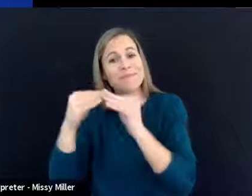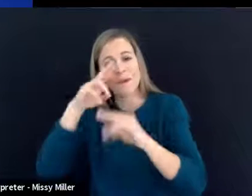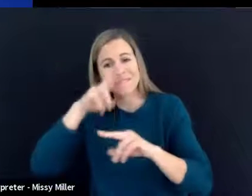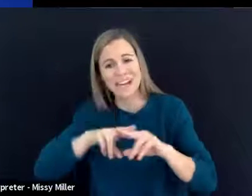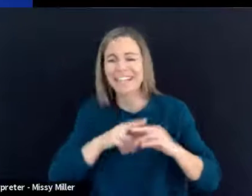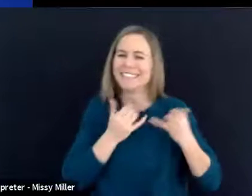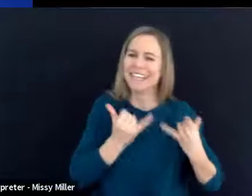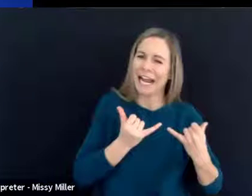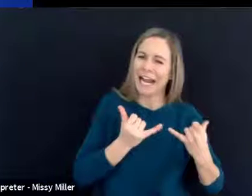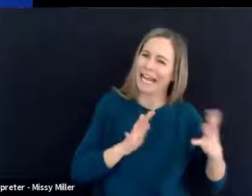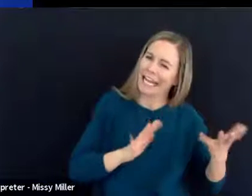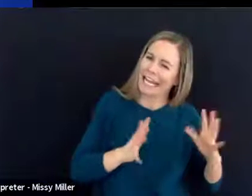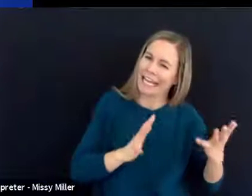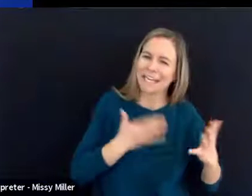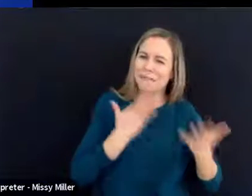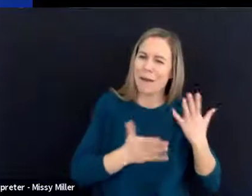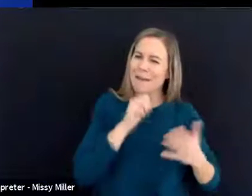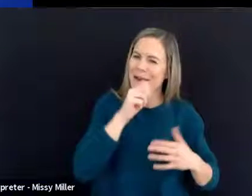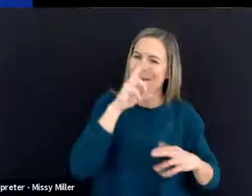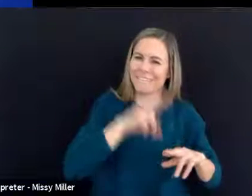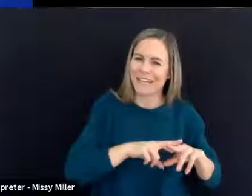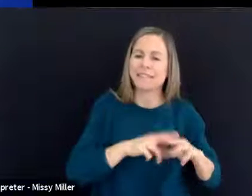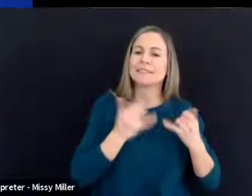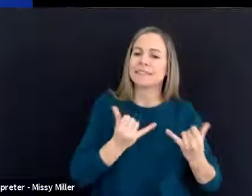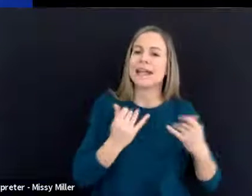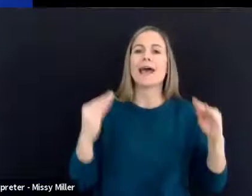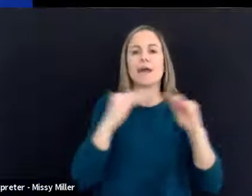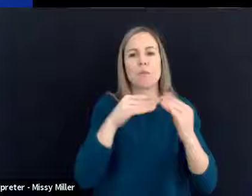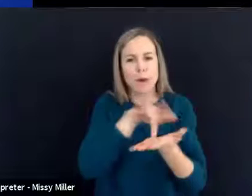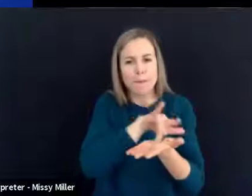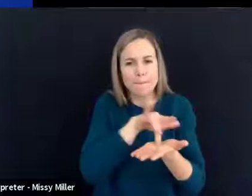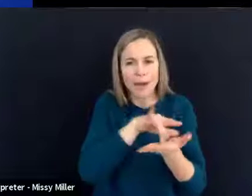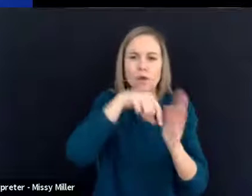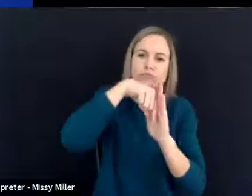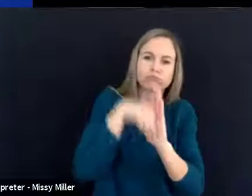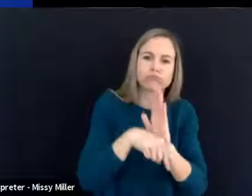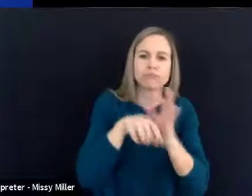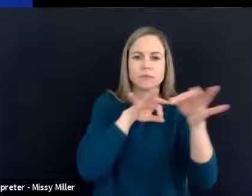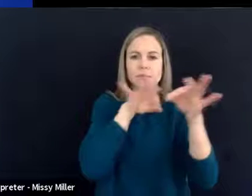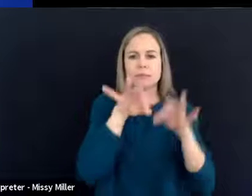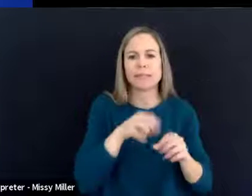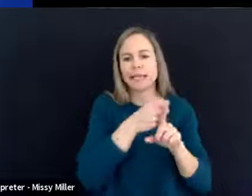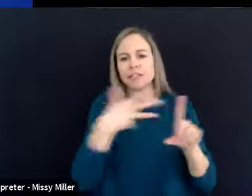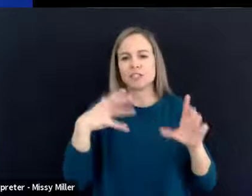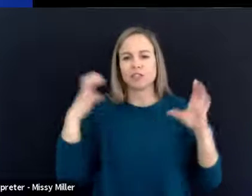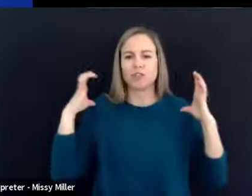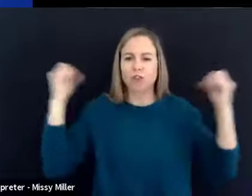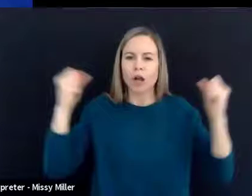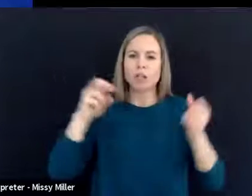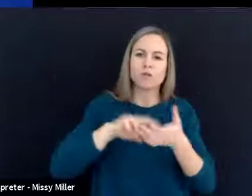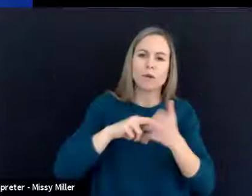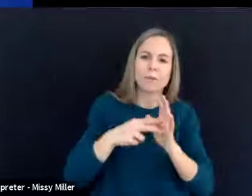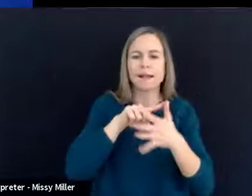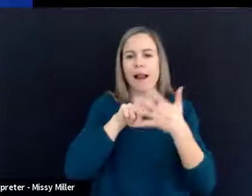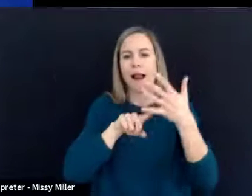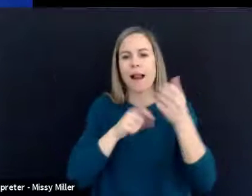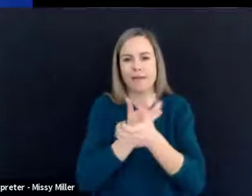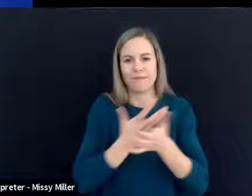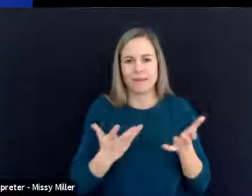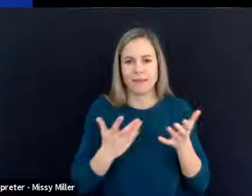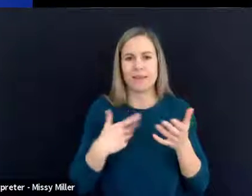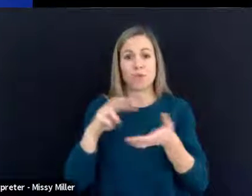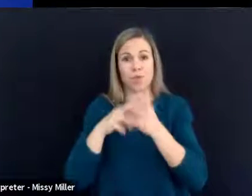today, because we really want to give you the medical explanation of the syndrome, so it will help you as providers be easier to help find the